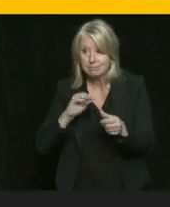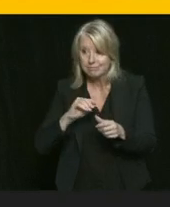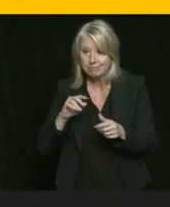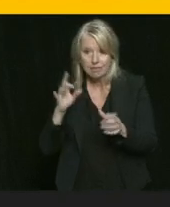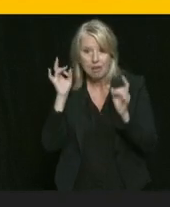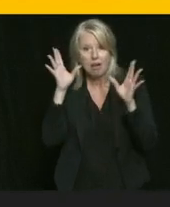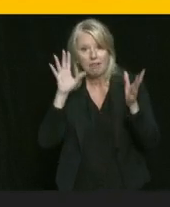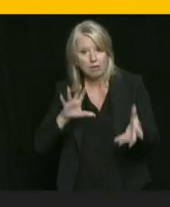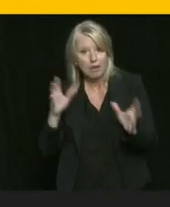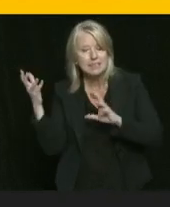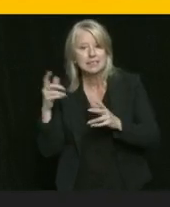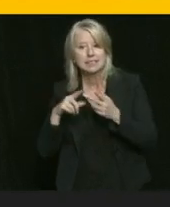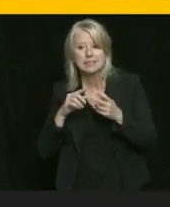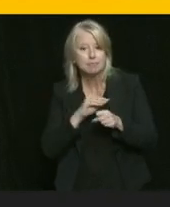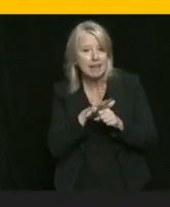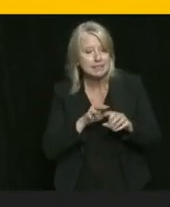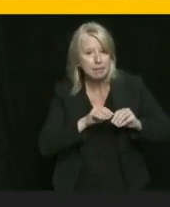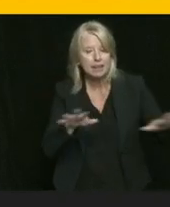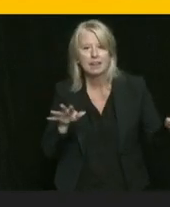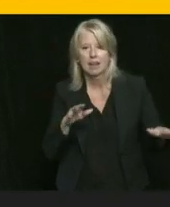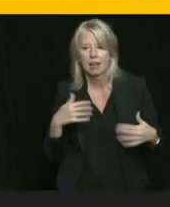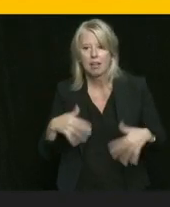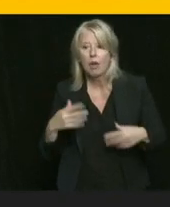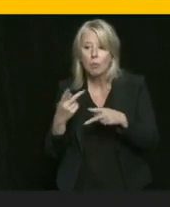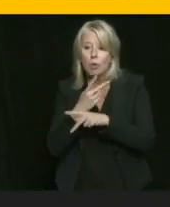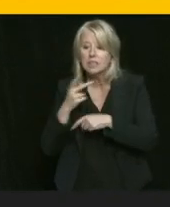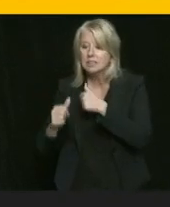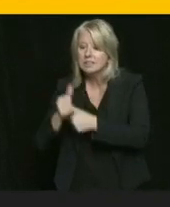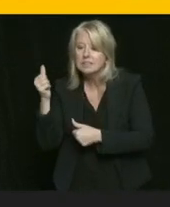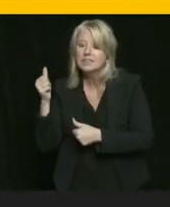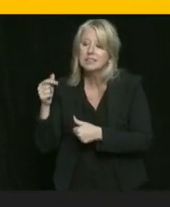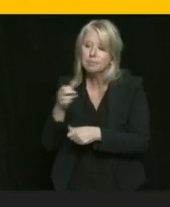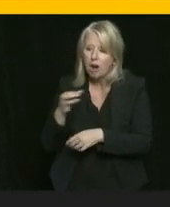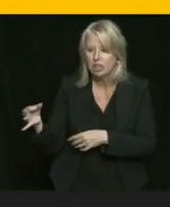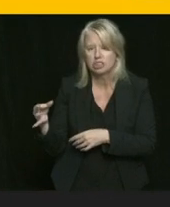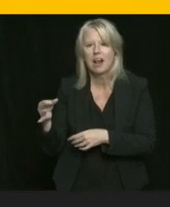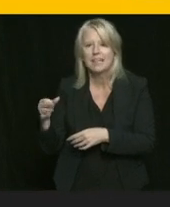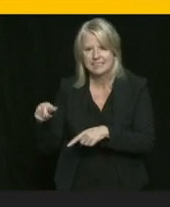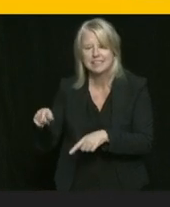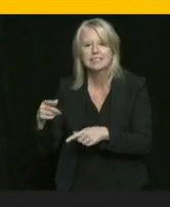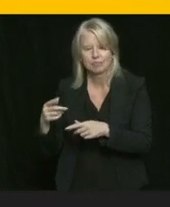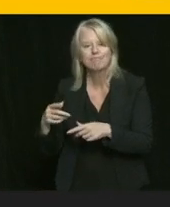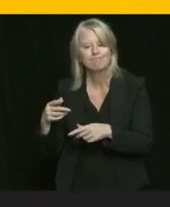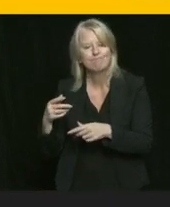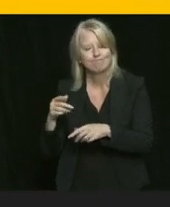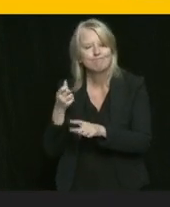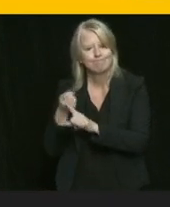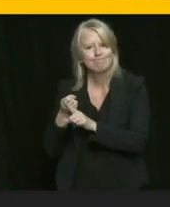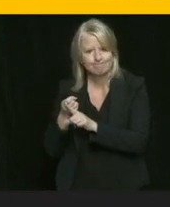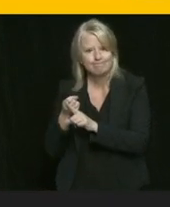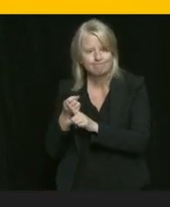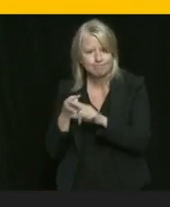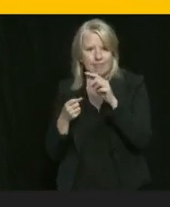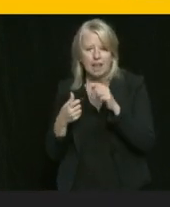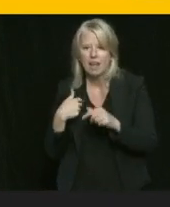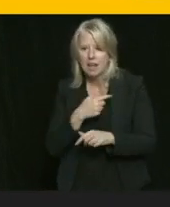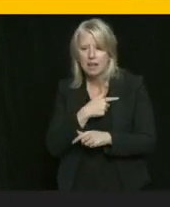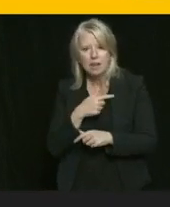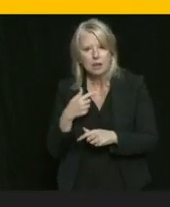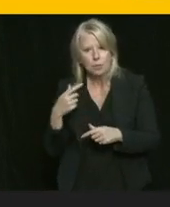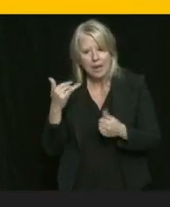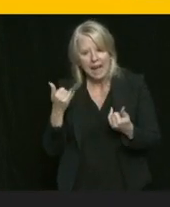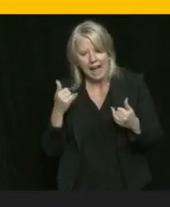most vulnerable and the marginalized are all too often greater affected. We are looking at a broad range